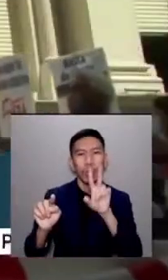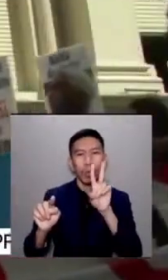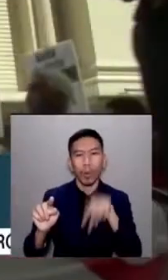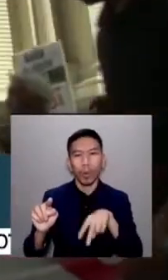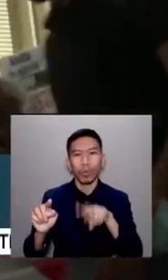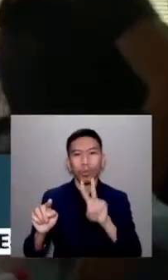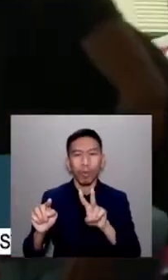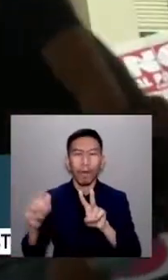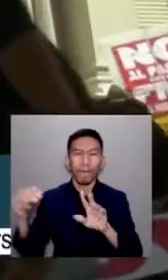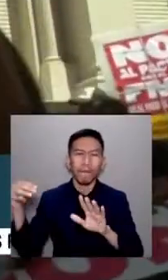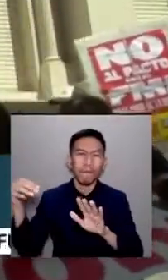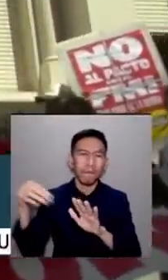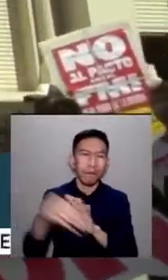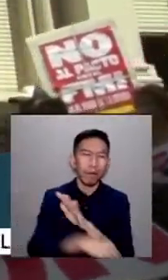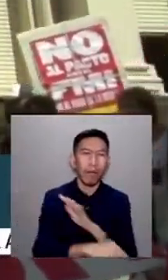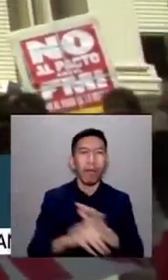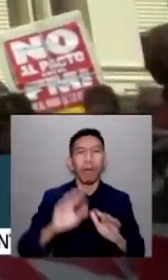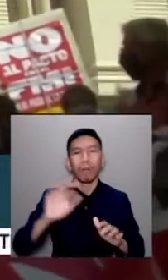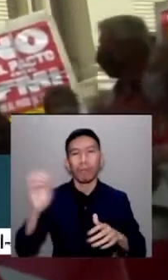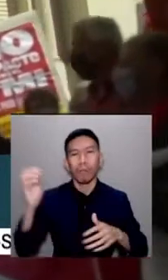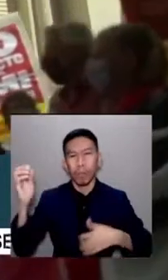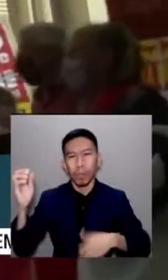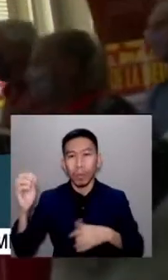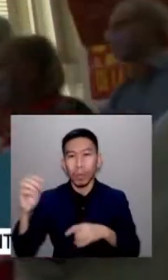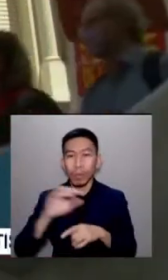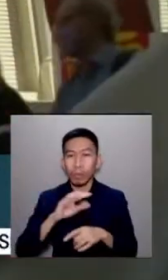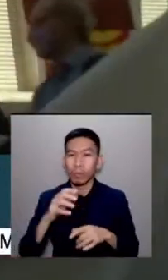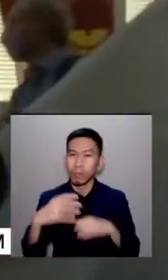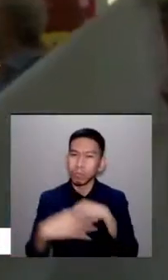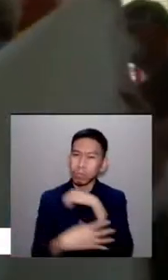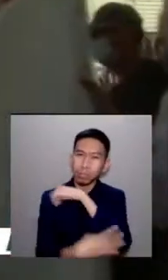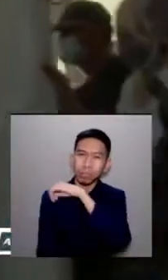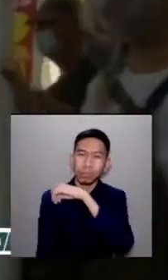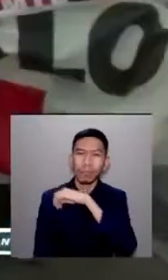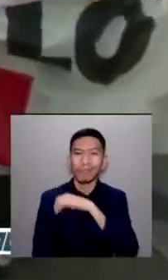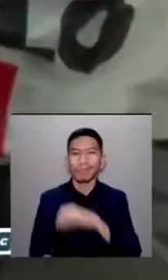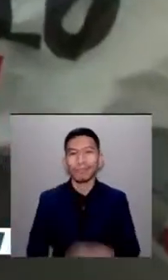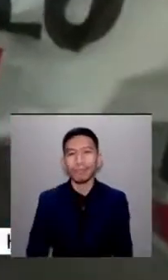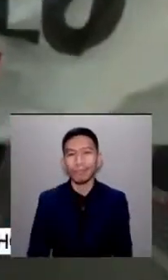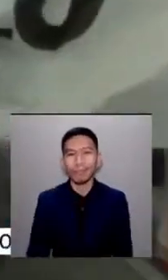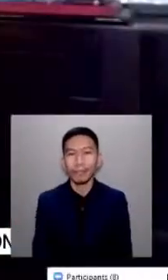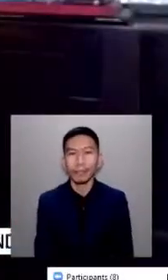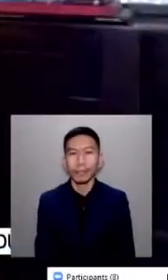which plunged scores of Argentines into poverty.